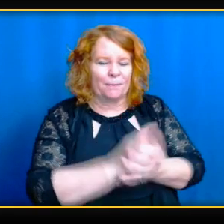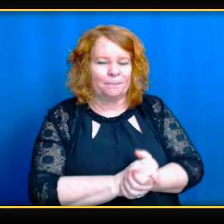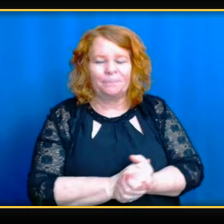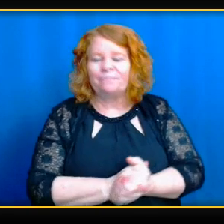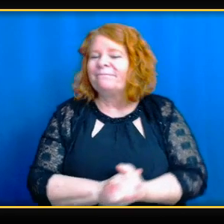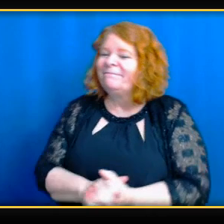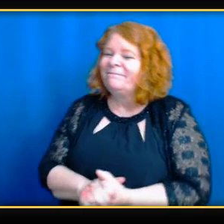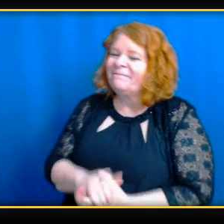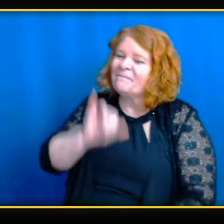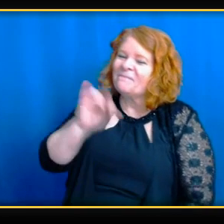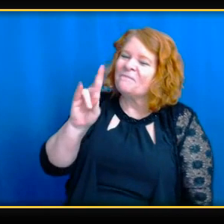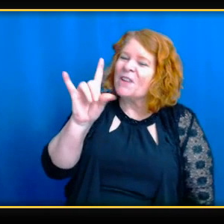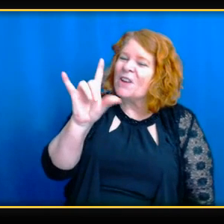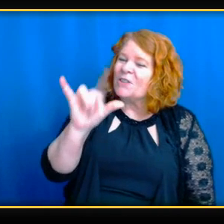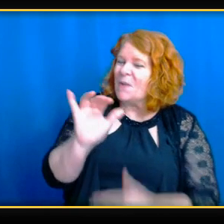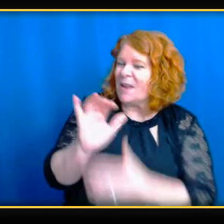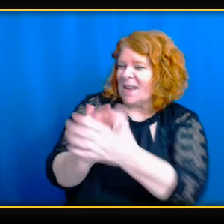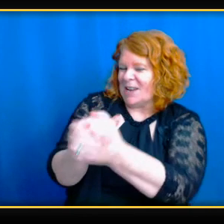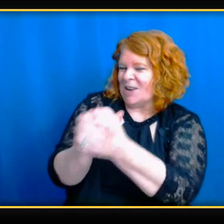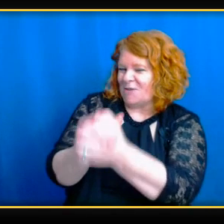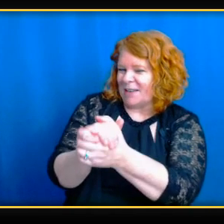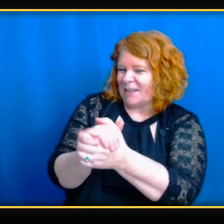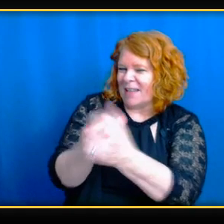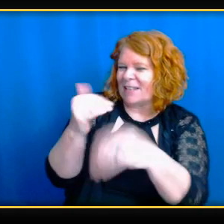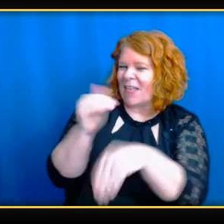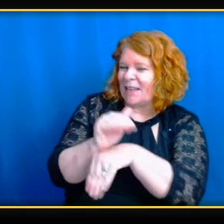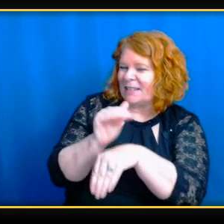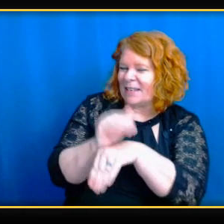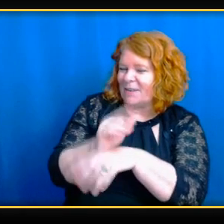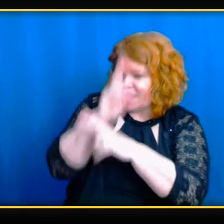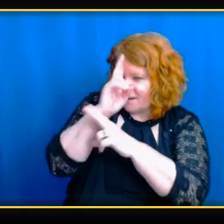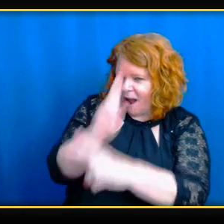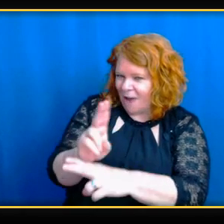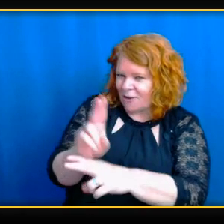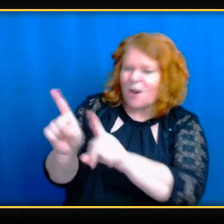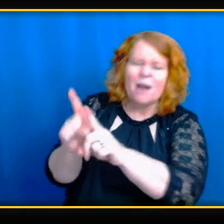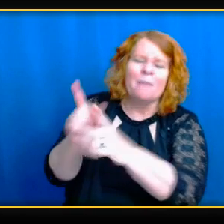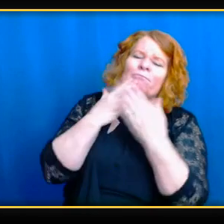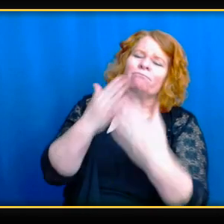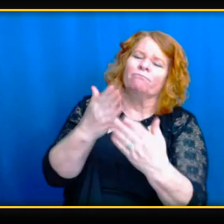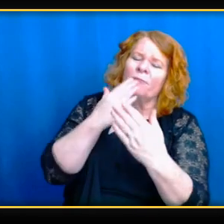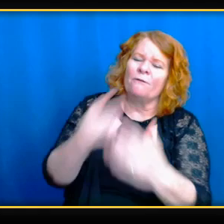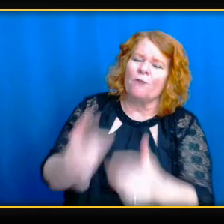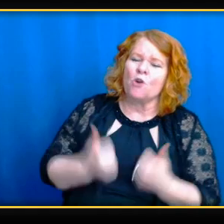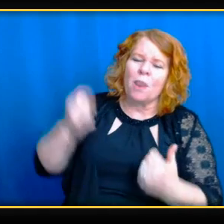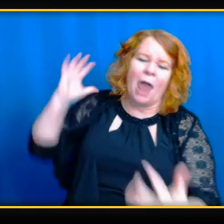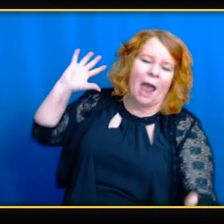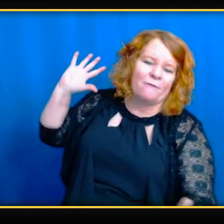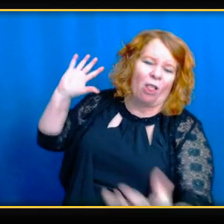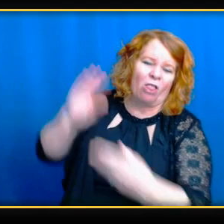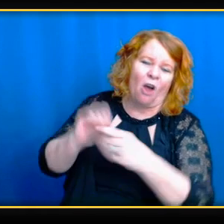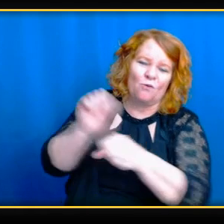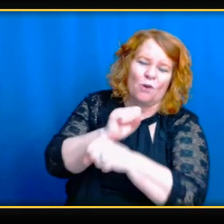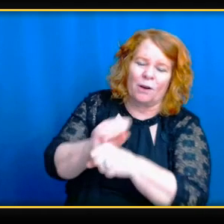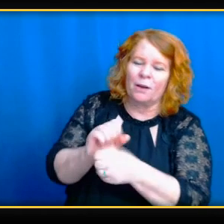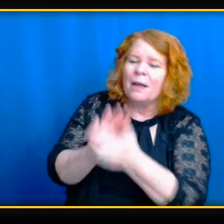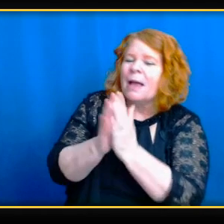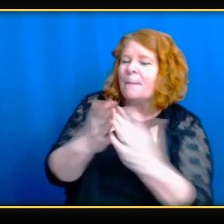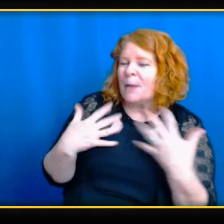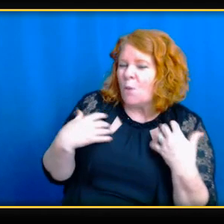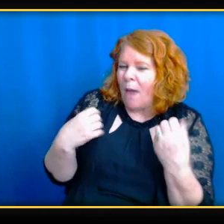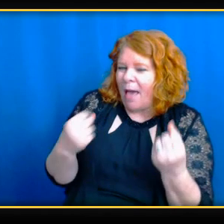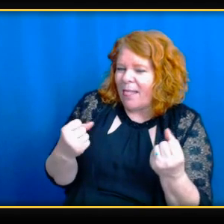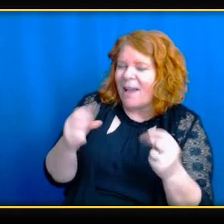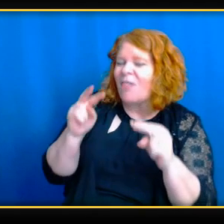on this evening's honor, and our thanks to you for all your lifelong work. Be well, and we look forward to seeing you in person sometime